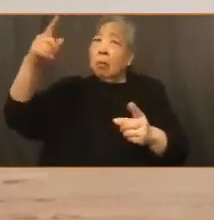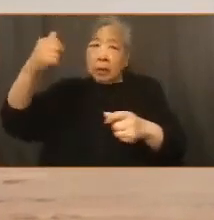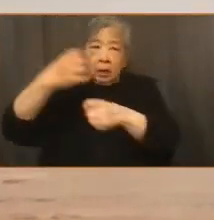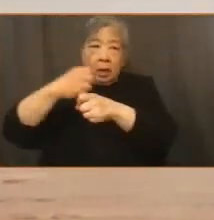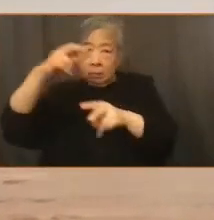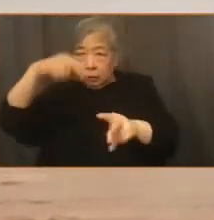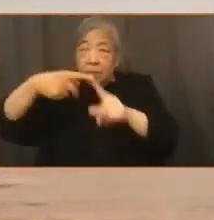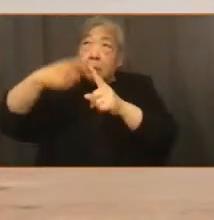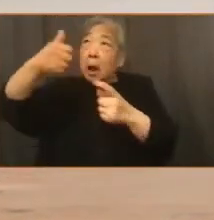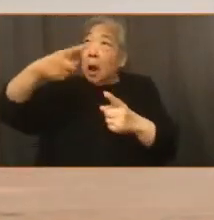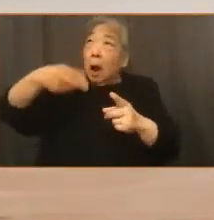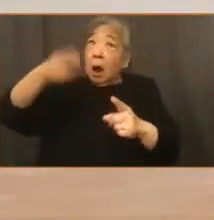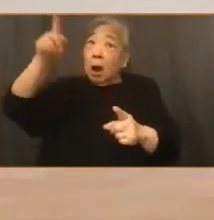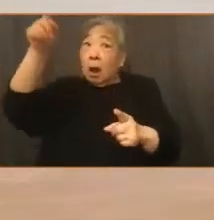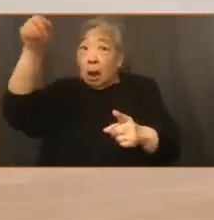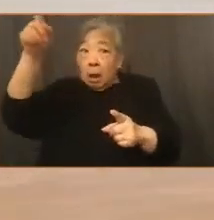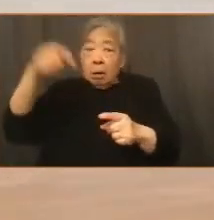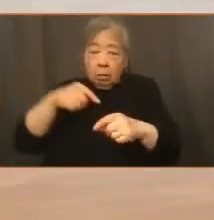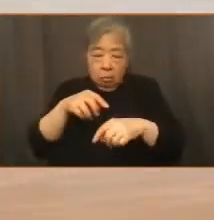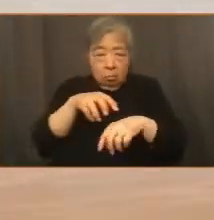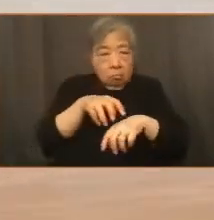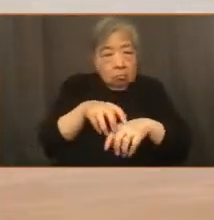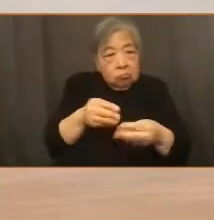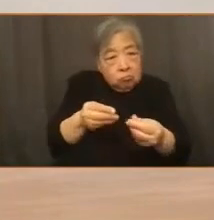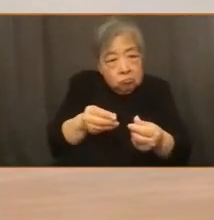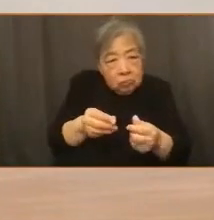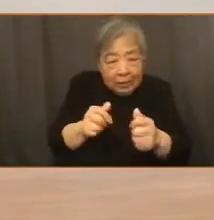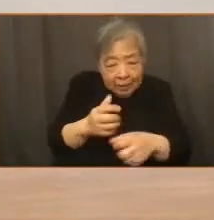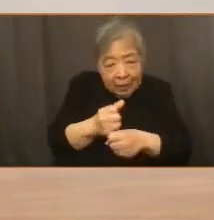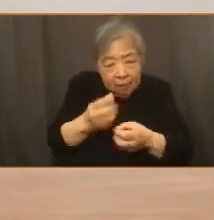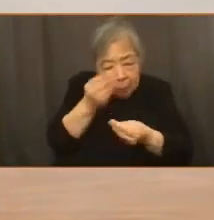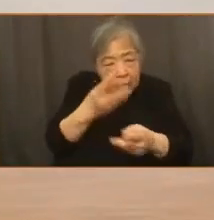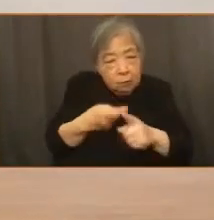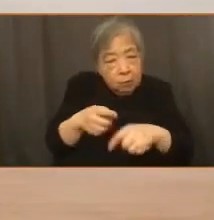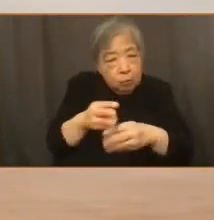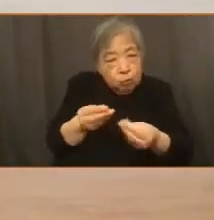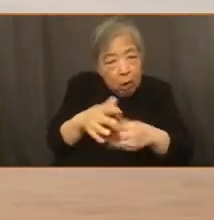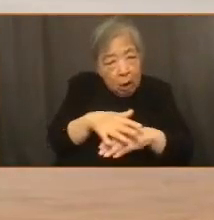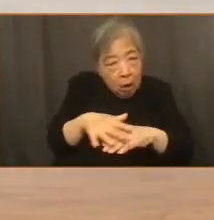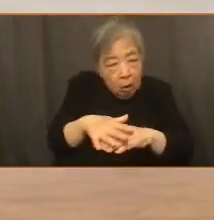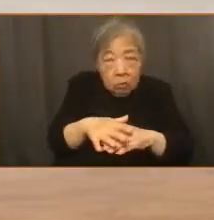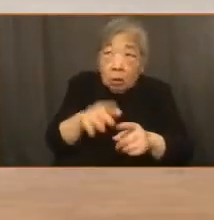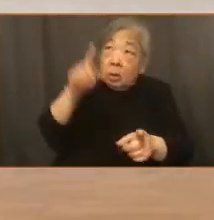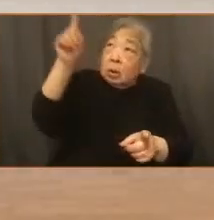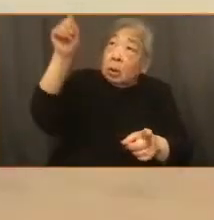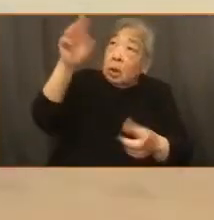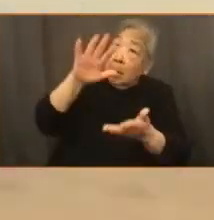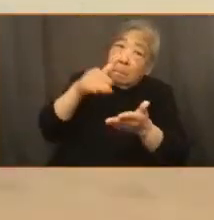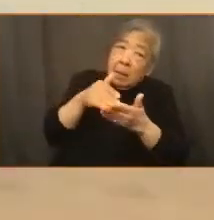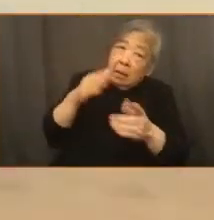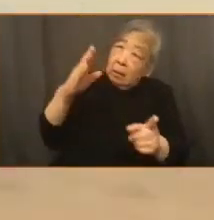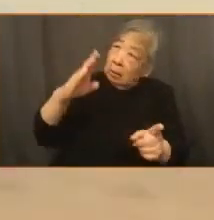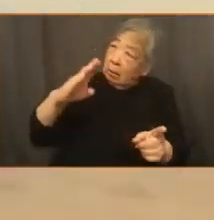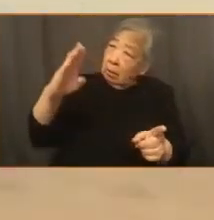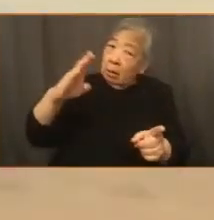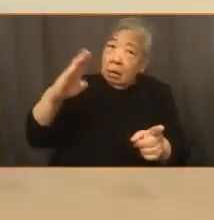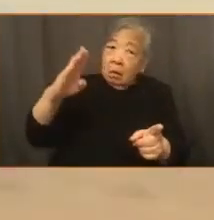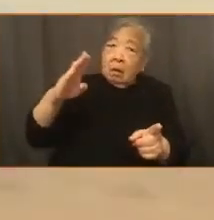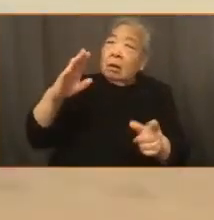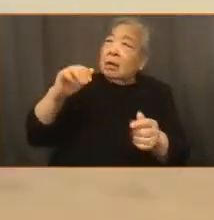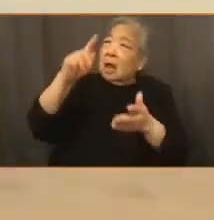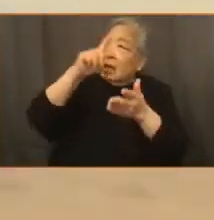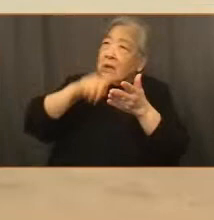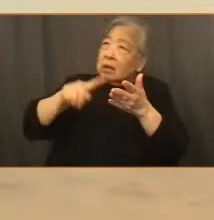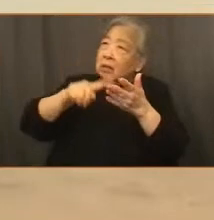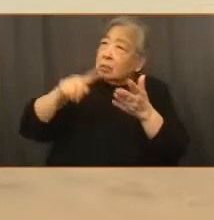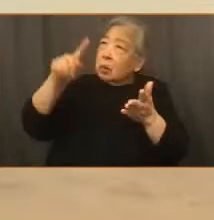from way close to the ground. And now this kind of provides us another dimension to kind of explore that gap in between,